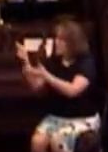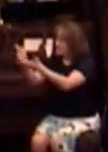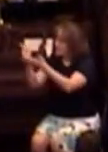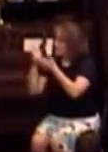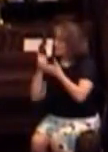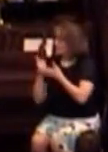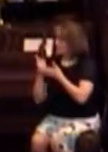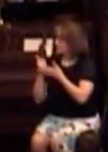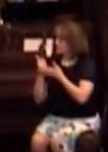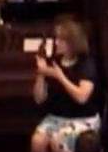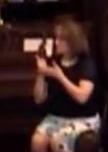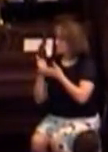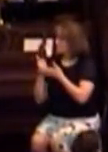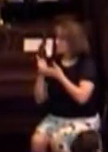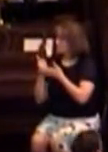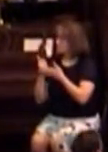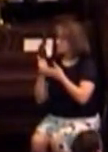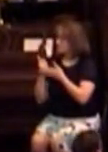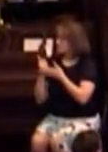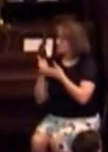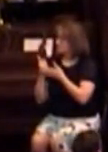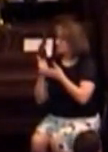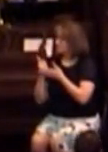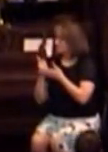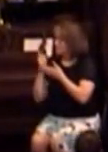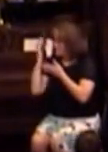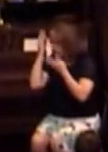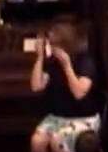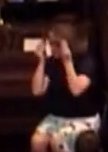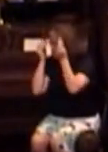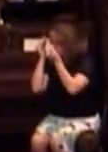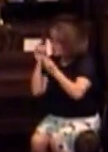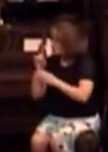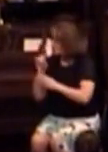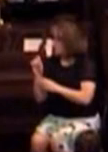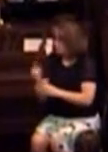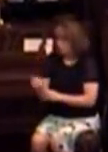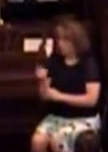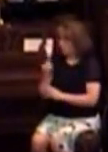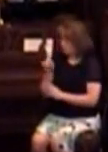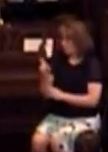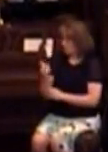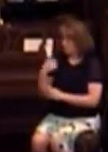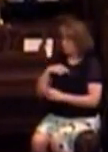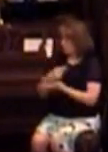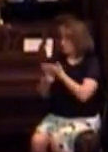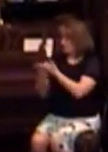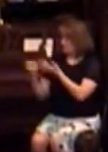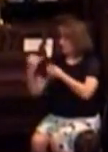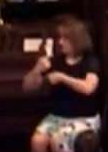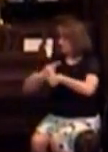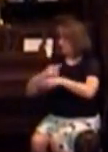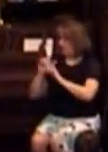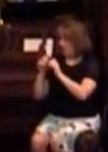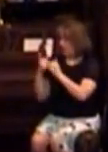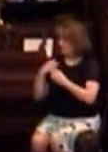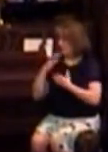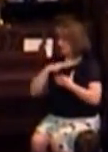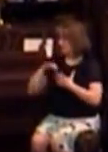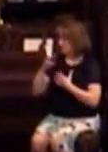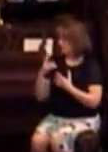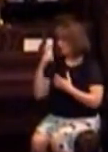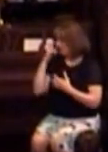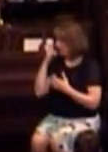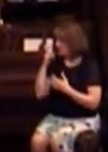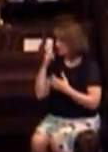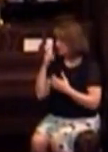just think about this question that Jesus asked. How am I blind? And make a declaration. I believe you